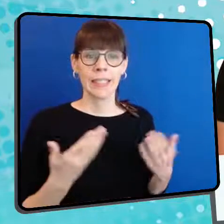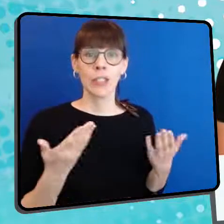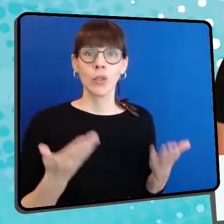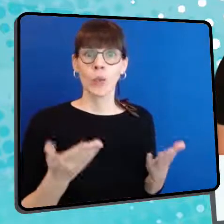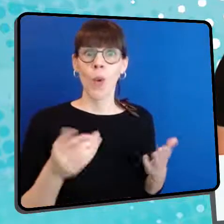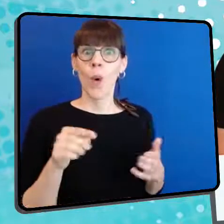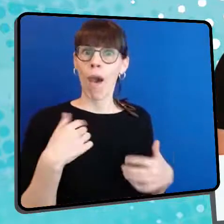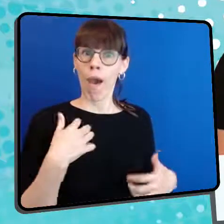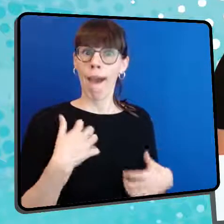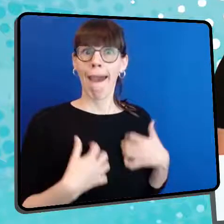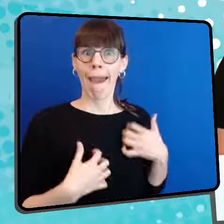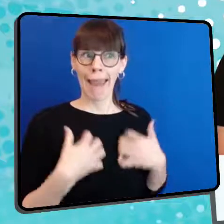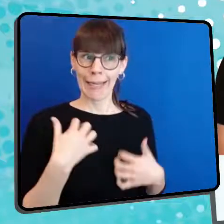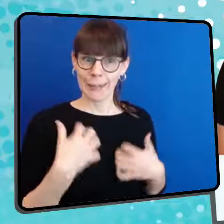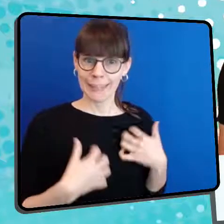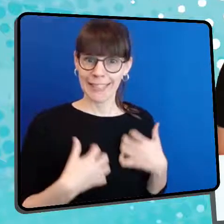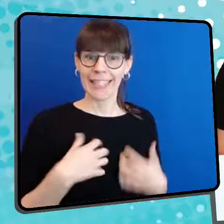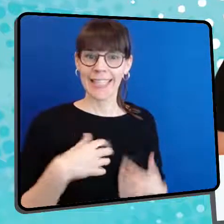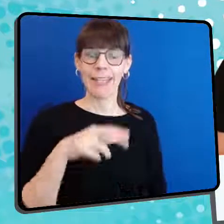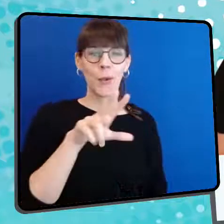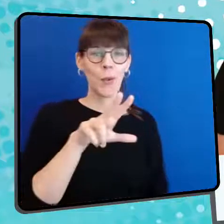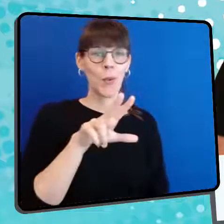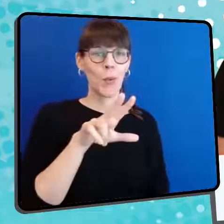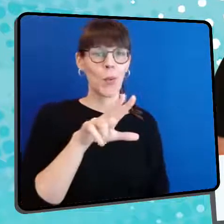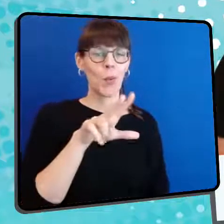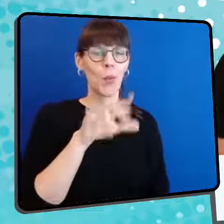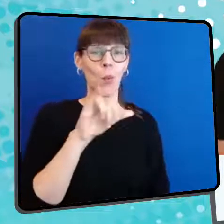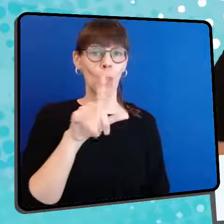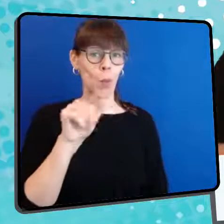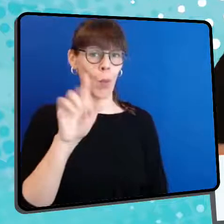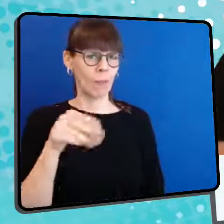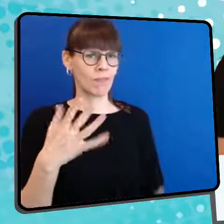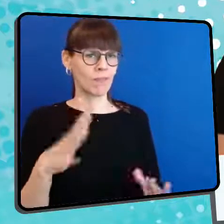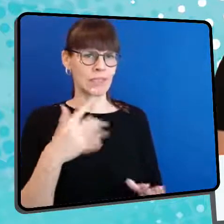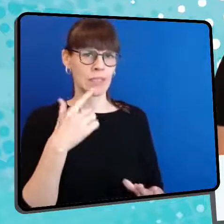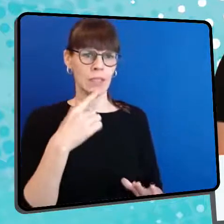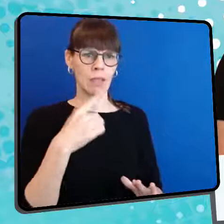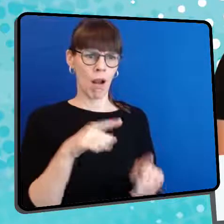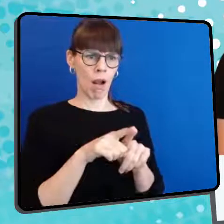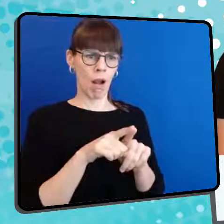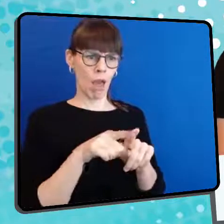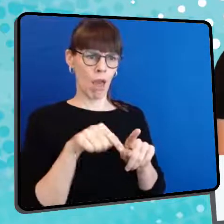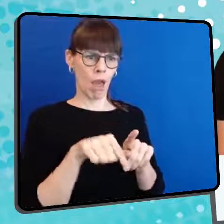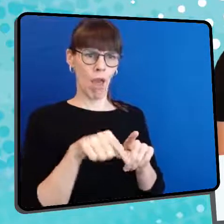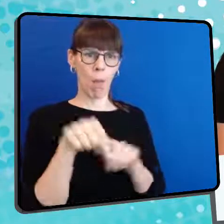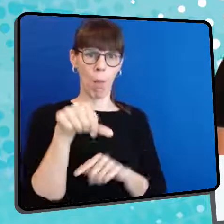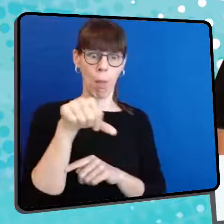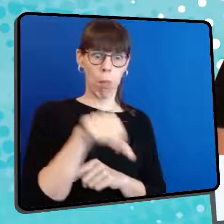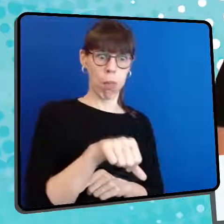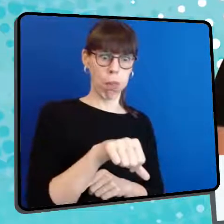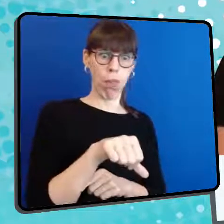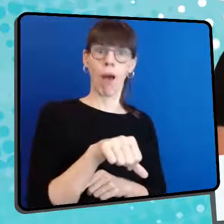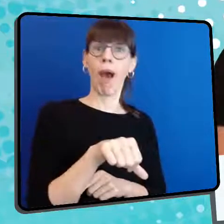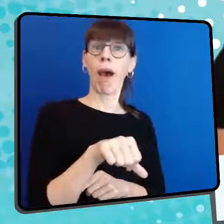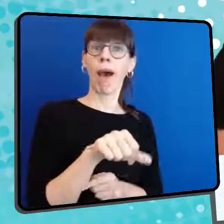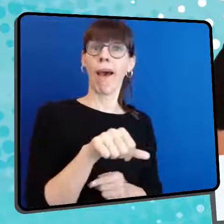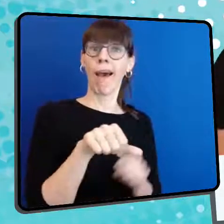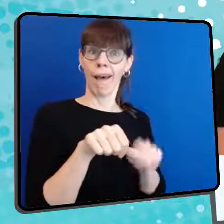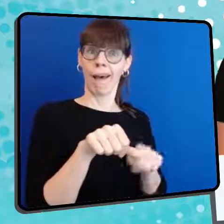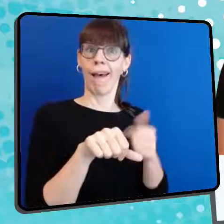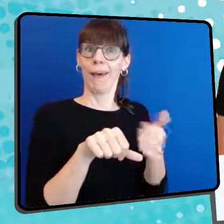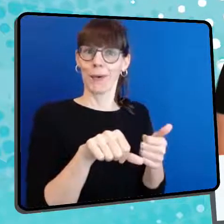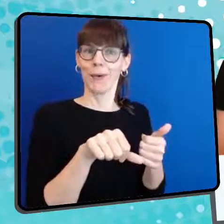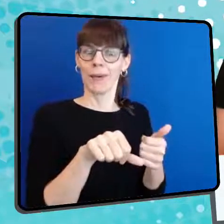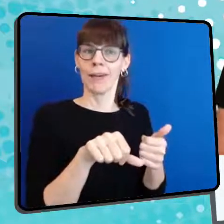failure is not... he just told about failure, so that can't be the answer. that machine learning projects failed. So